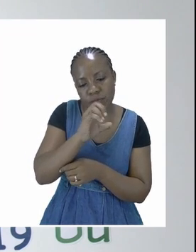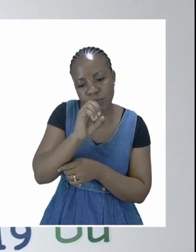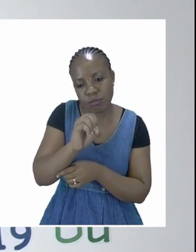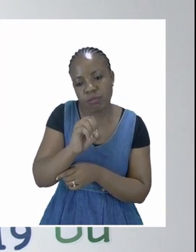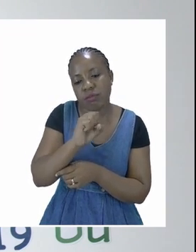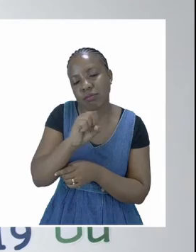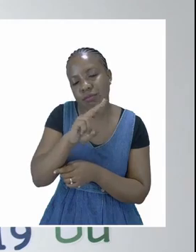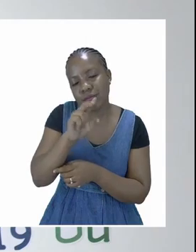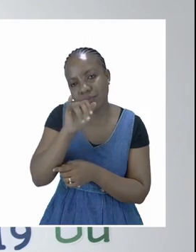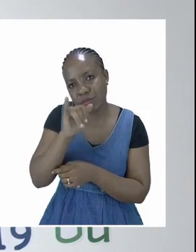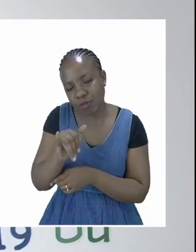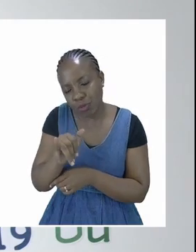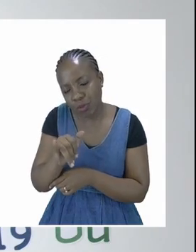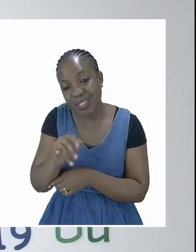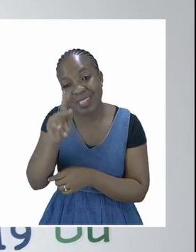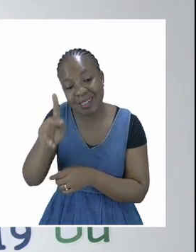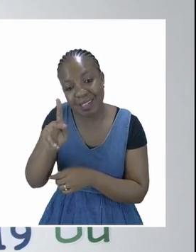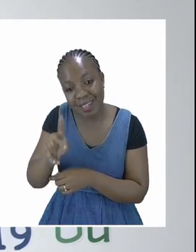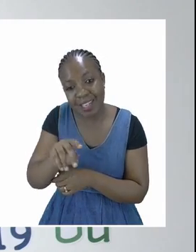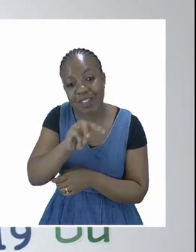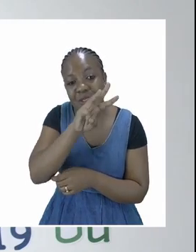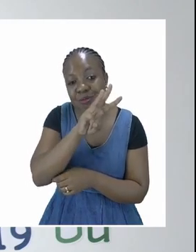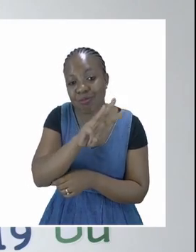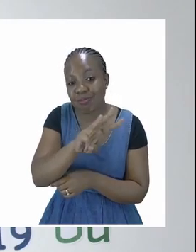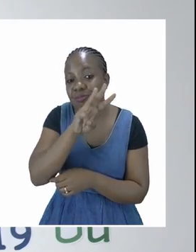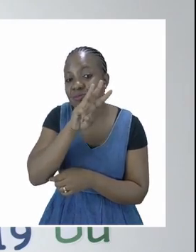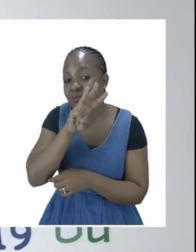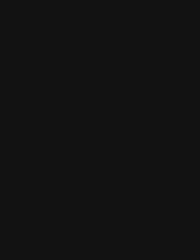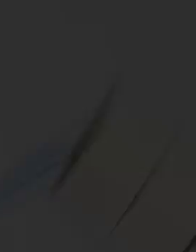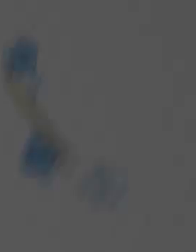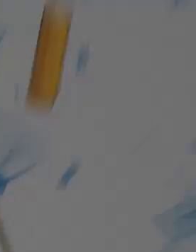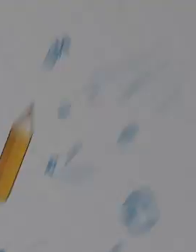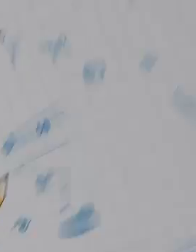our website, Zoshi Online.